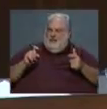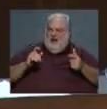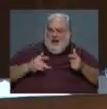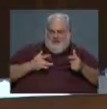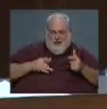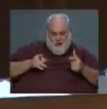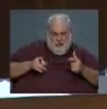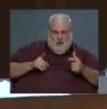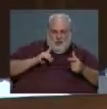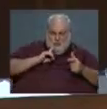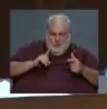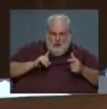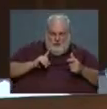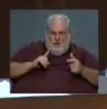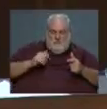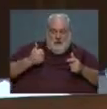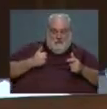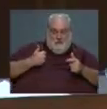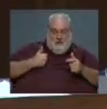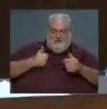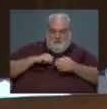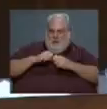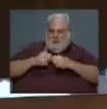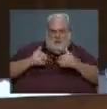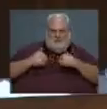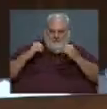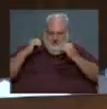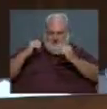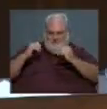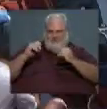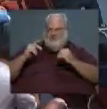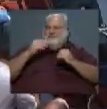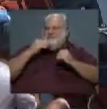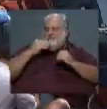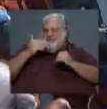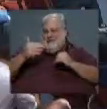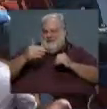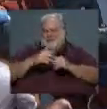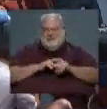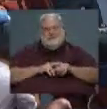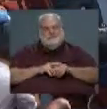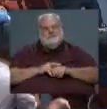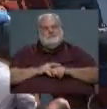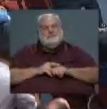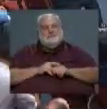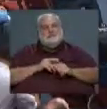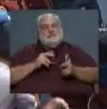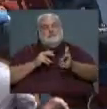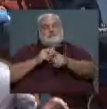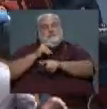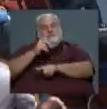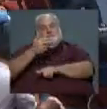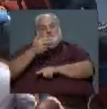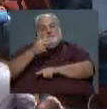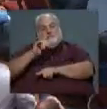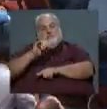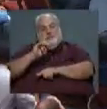the program. I have no problems with the program. Okay. Thank you. Director Hines, you're recognized, please. Thank